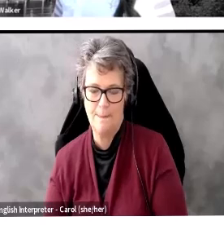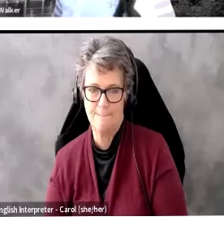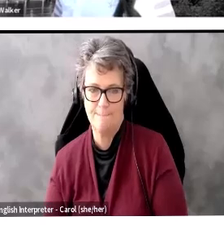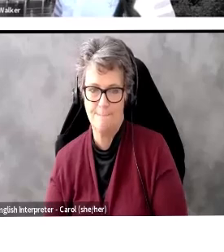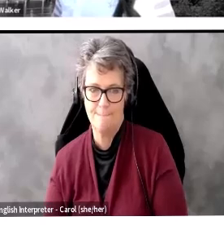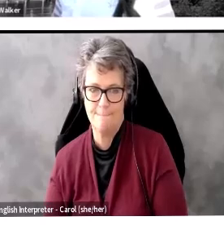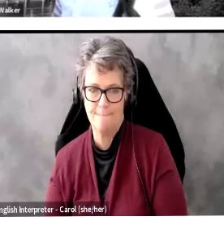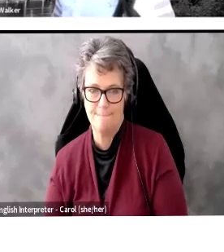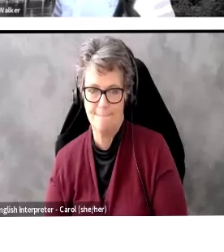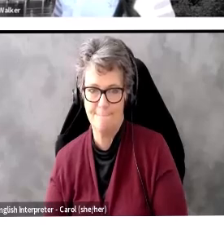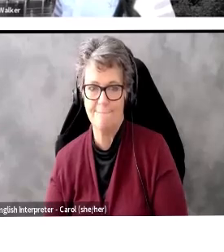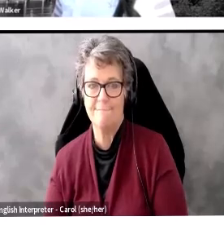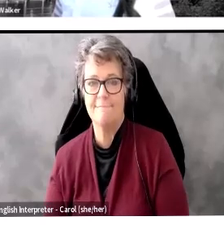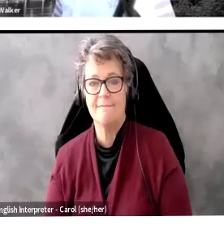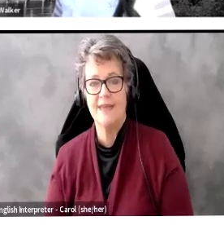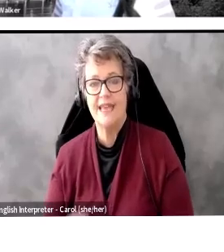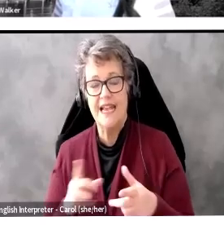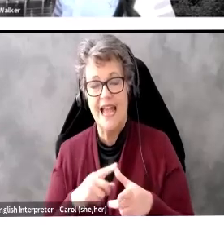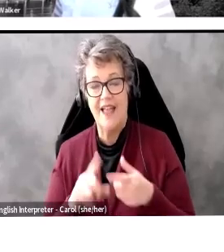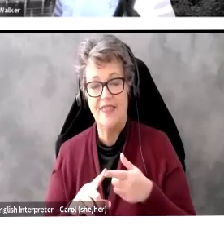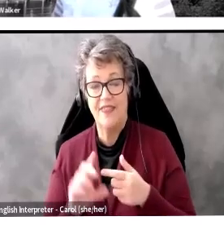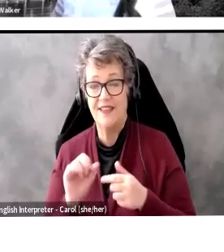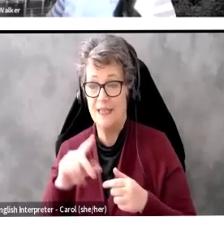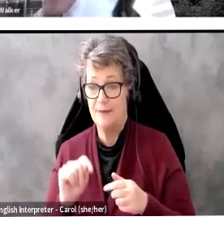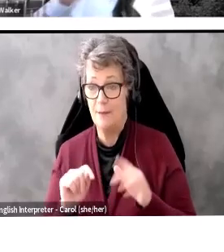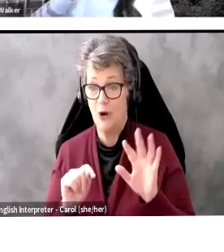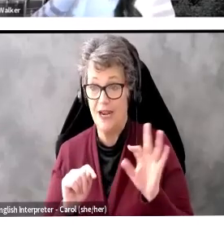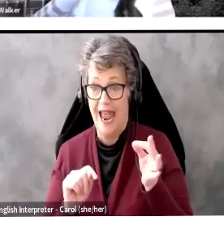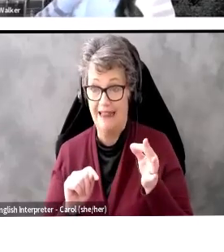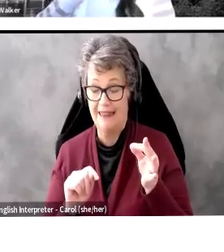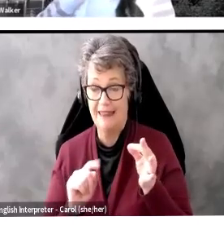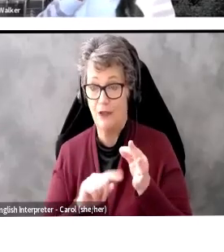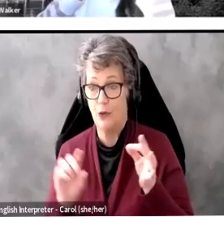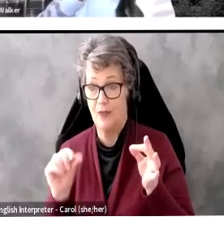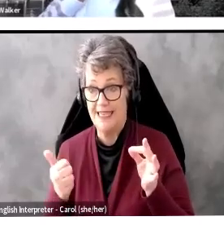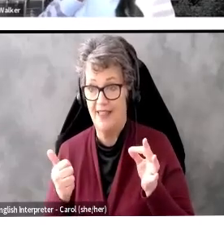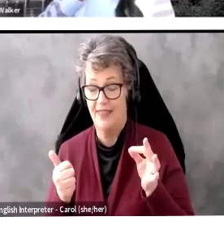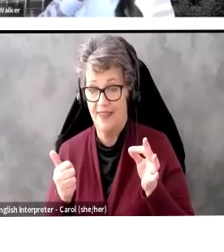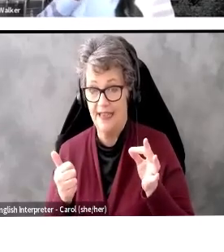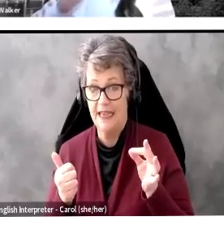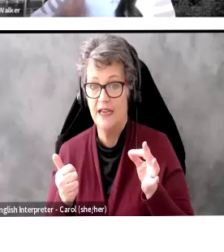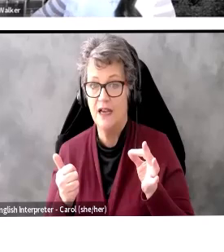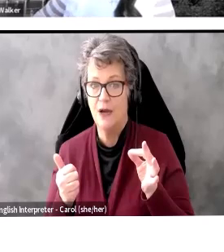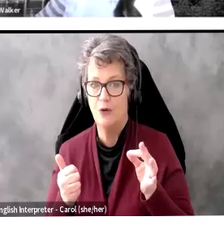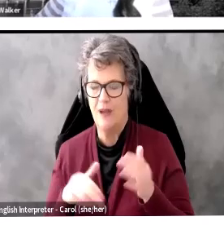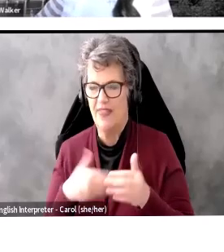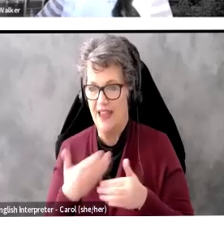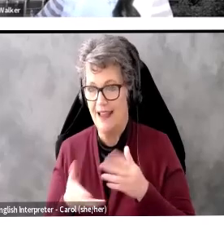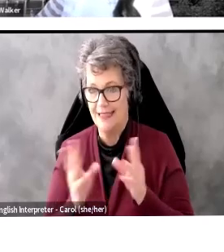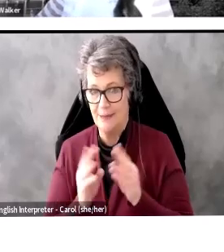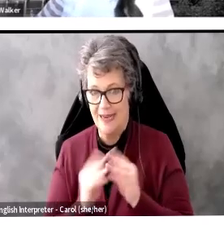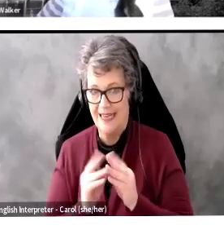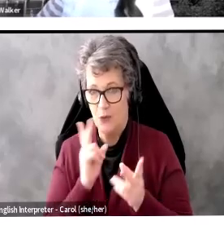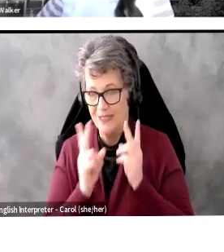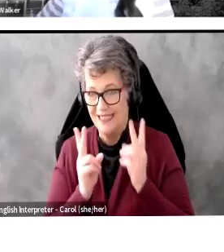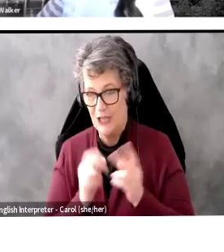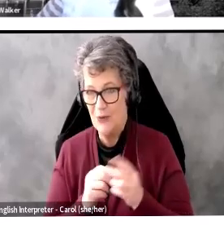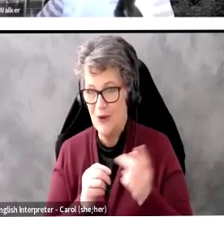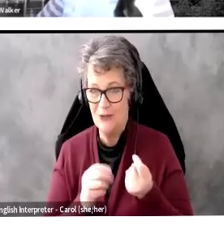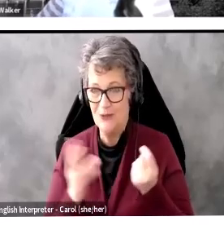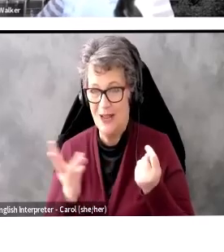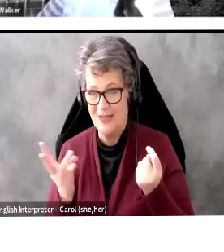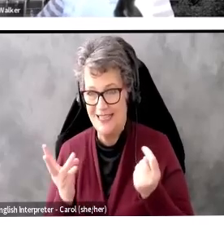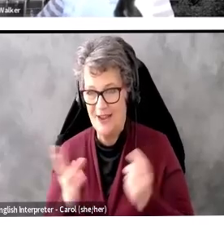Oh, and that the September 9th through the 10th date will be that next date that we see you all.